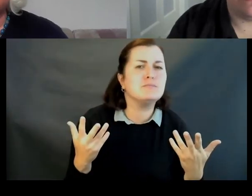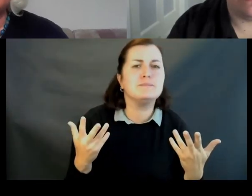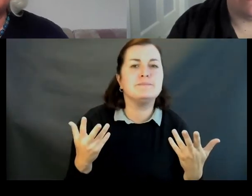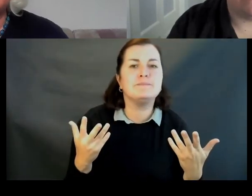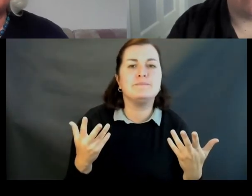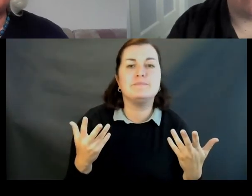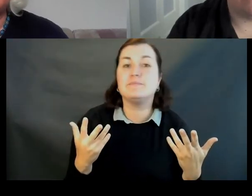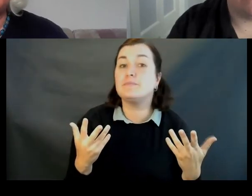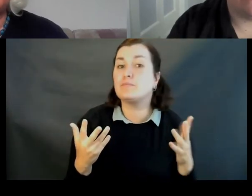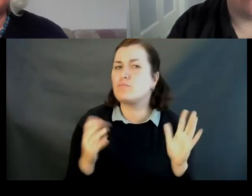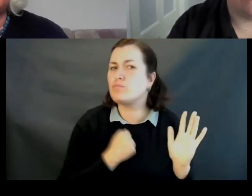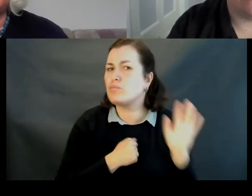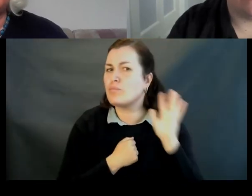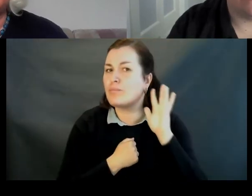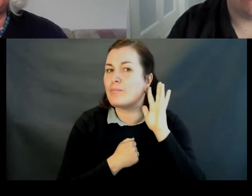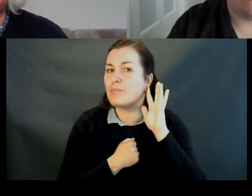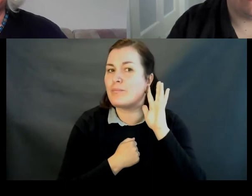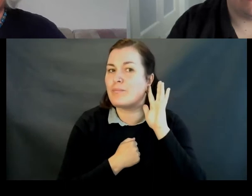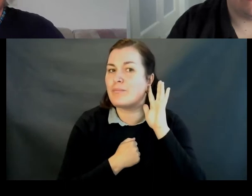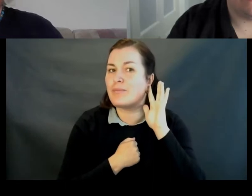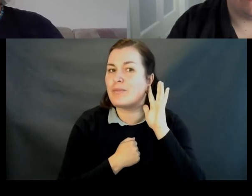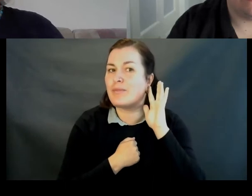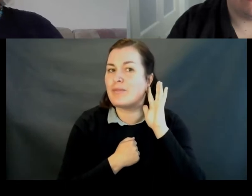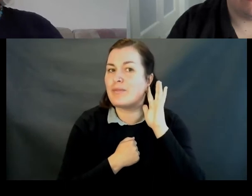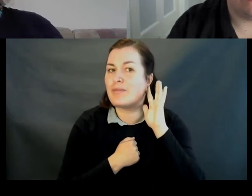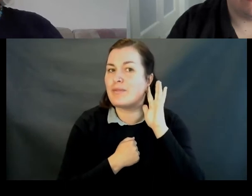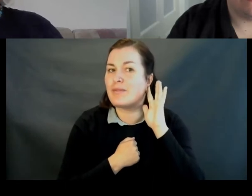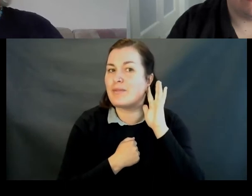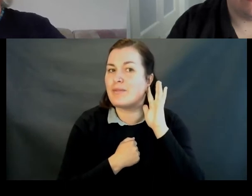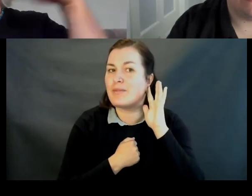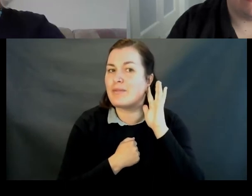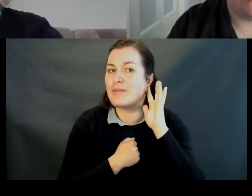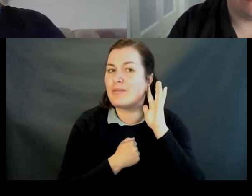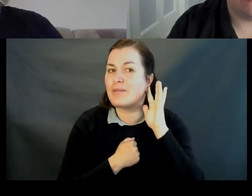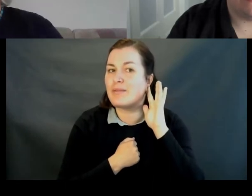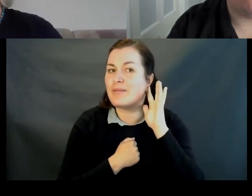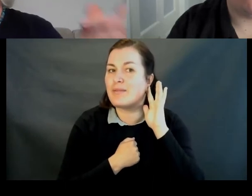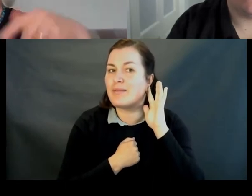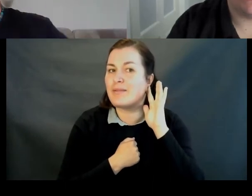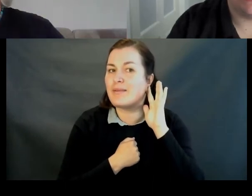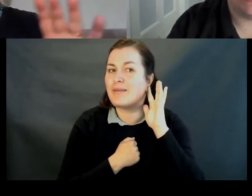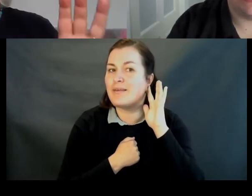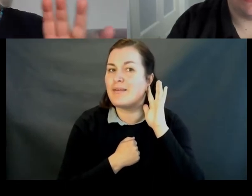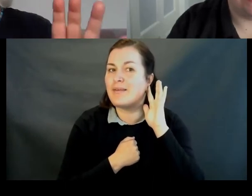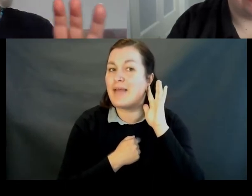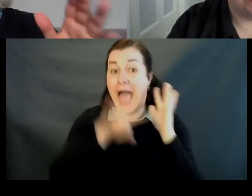Sorry? I was going to say how. How? How? Oh, hell. Hell. Sorry, accent.